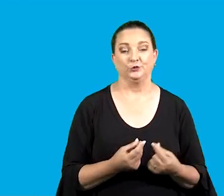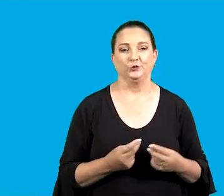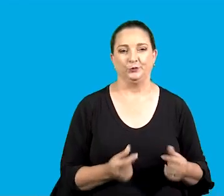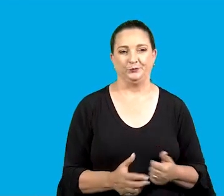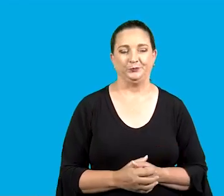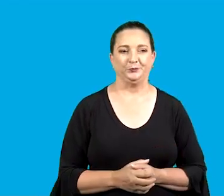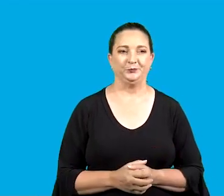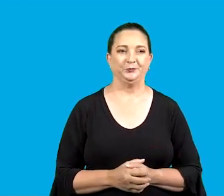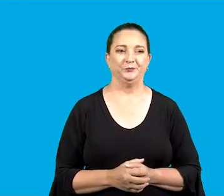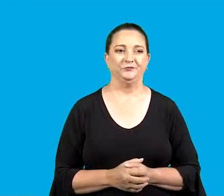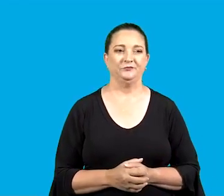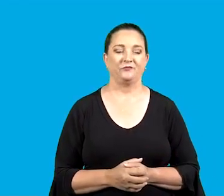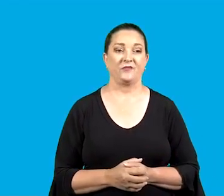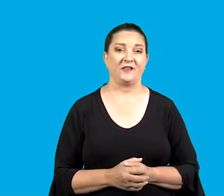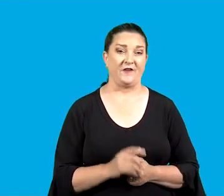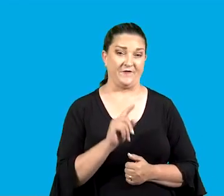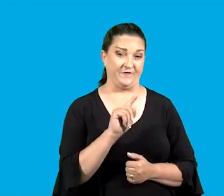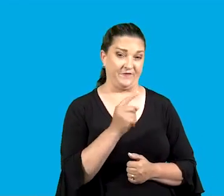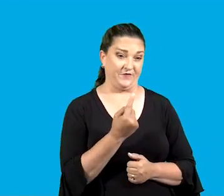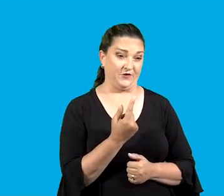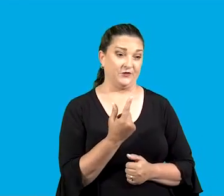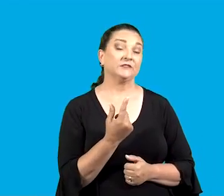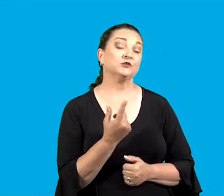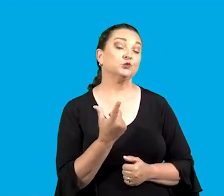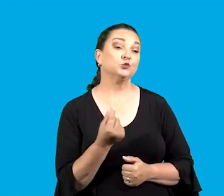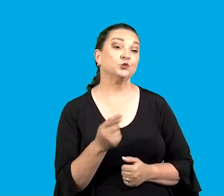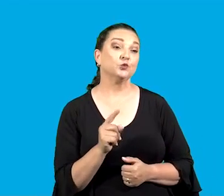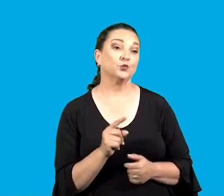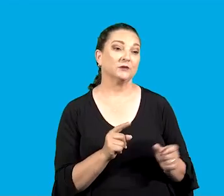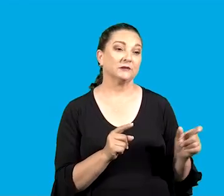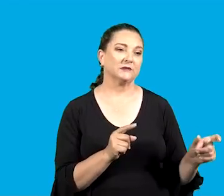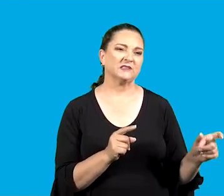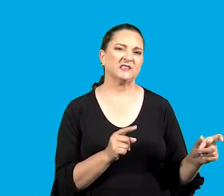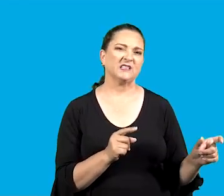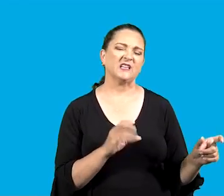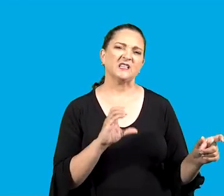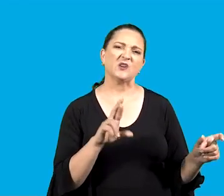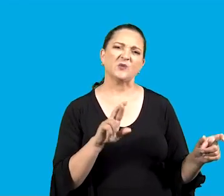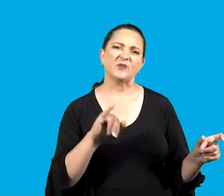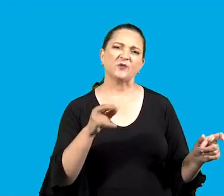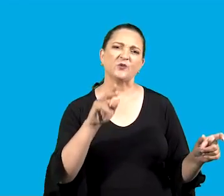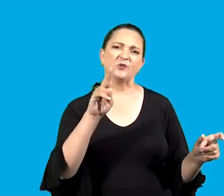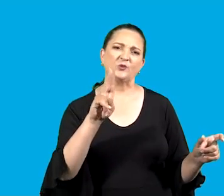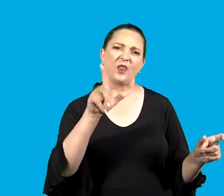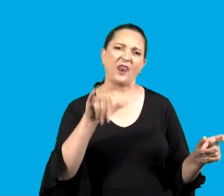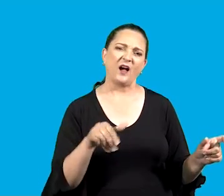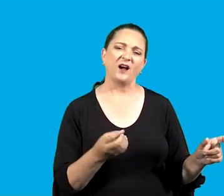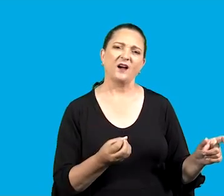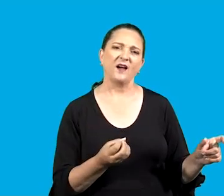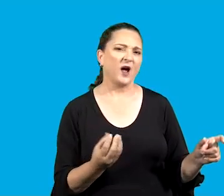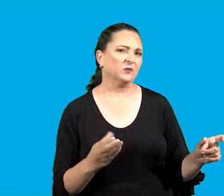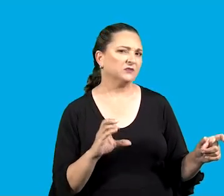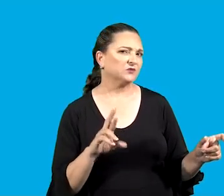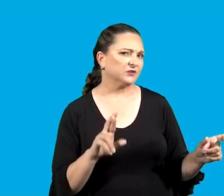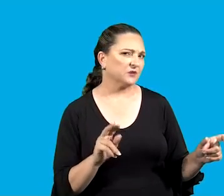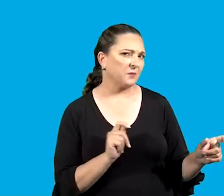do it quickly. All right. So the first one is to get your credit purchases for July.